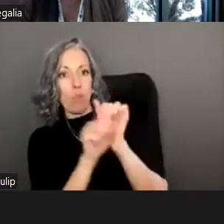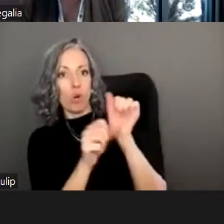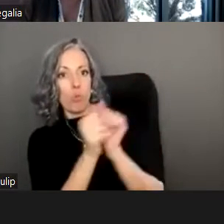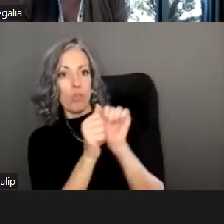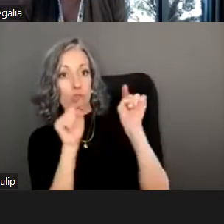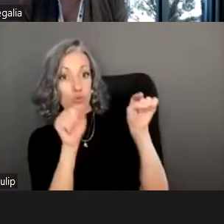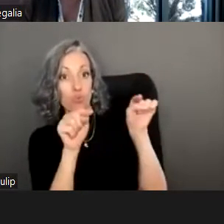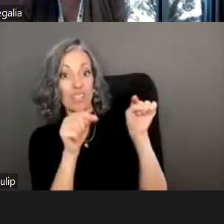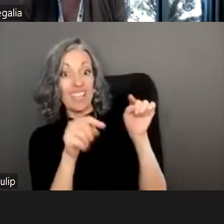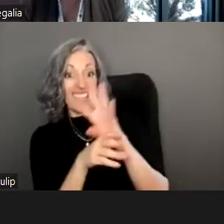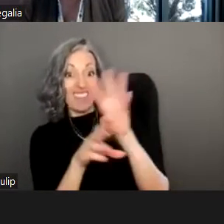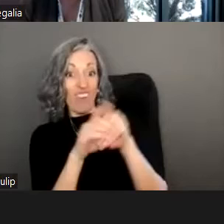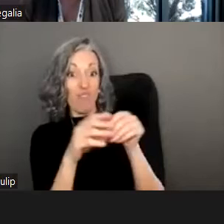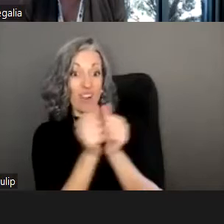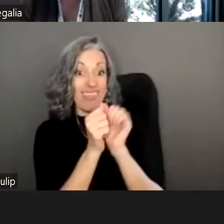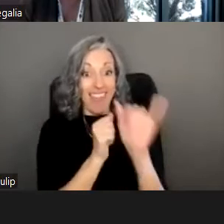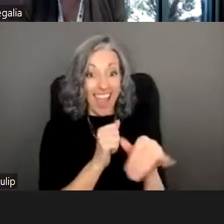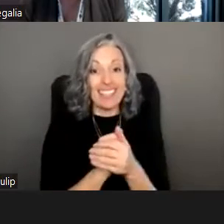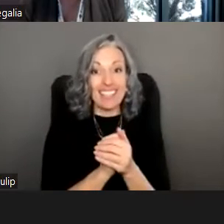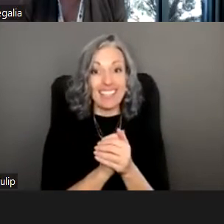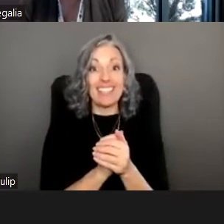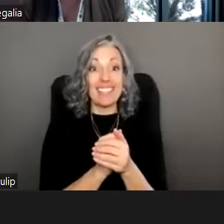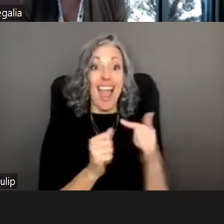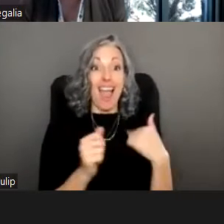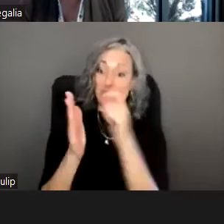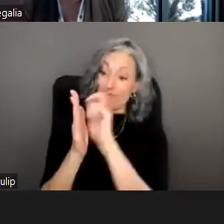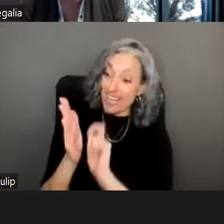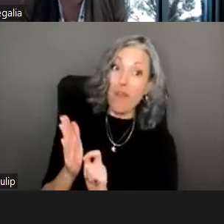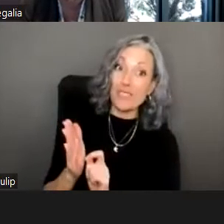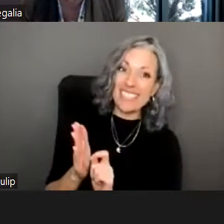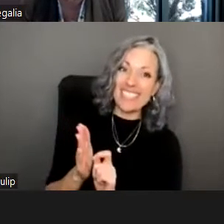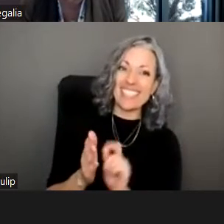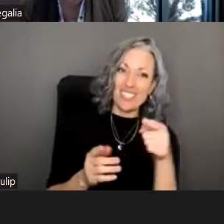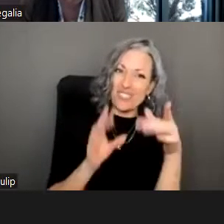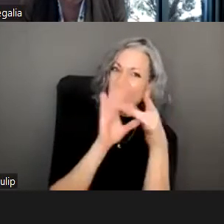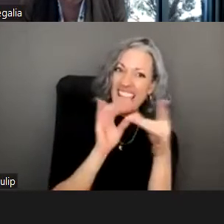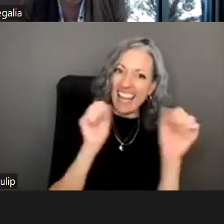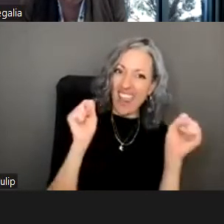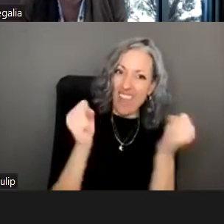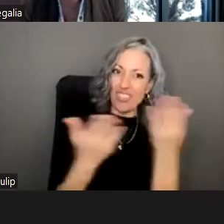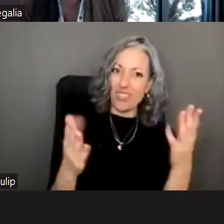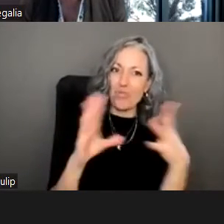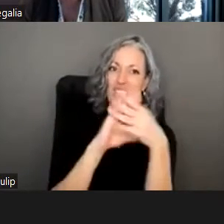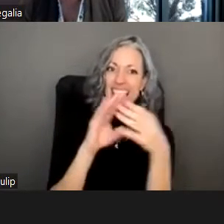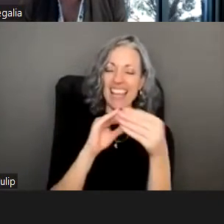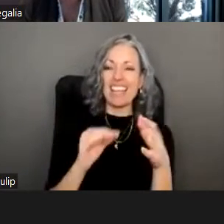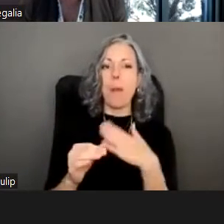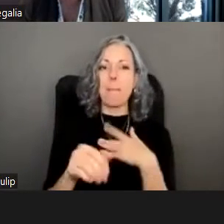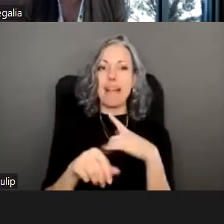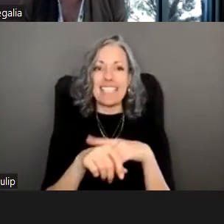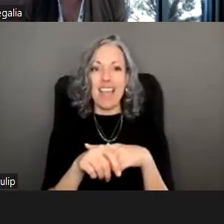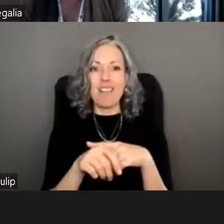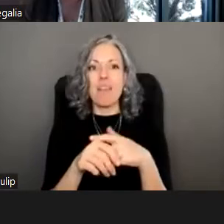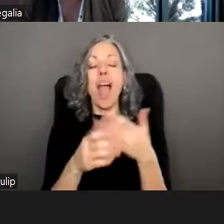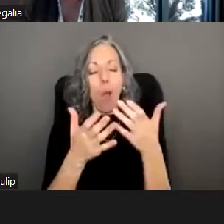in that capacity. I have been taking notes as to what you all mentioned, but I've been holding my tongue because I don't want to